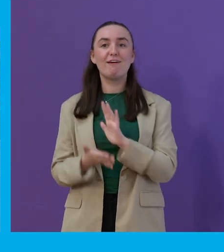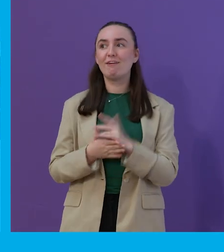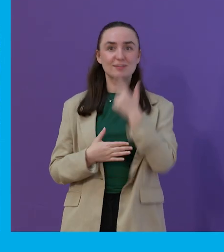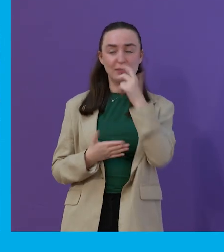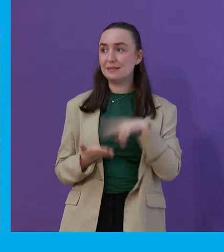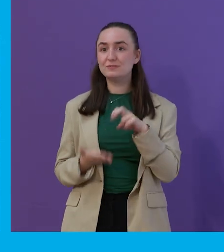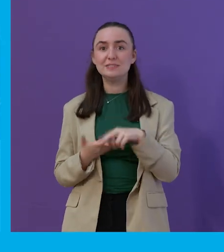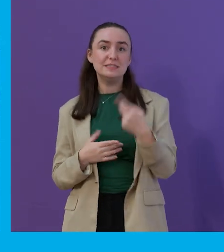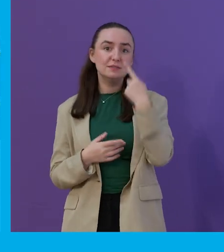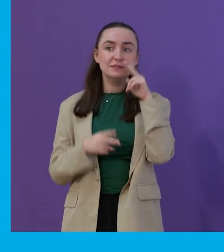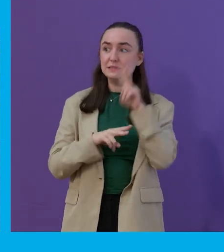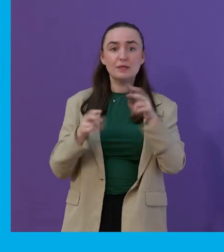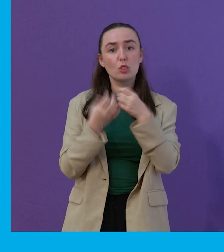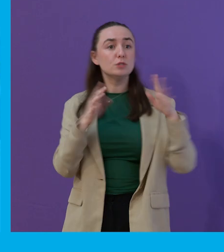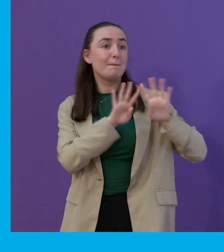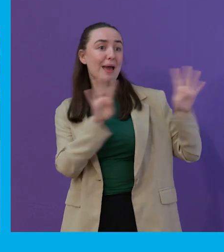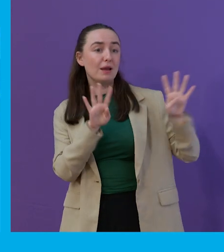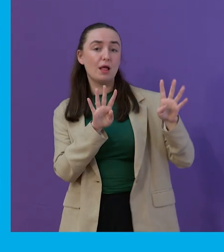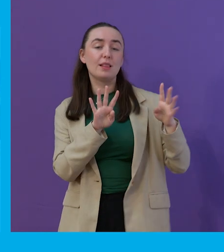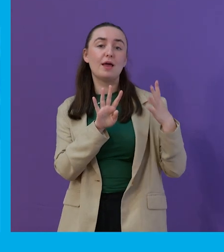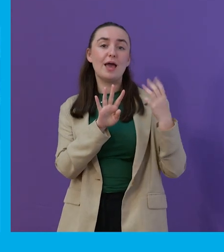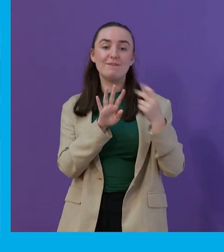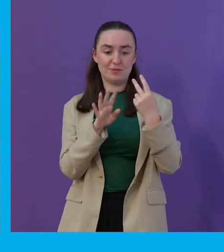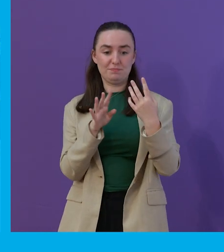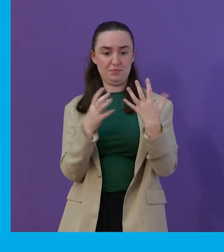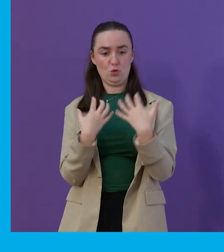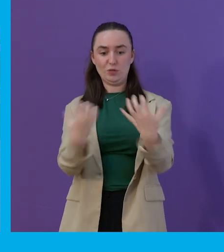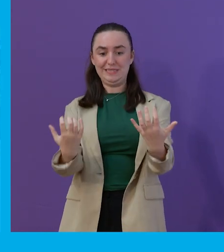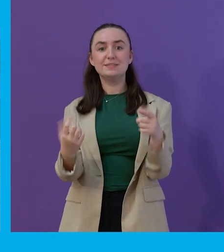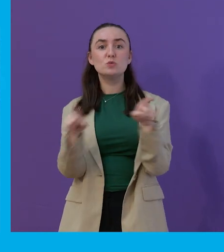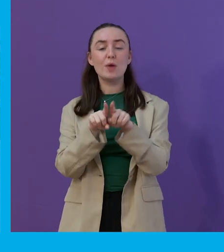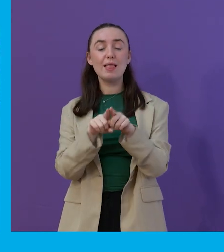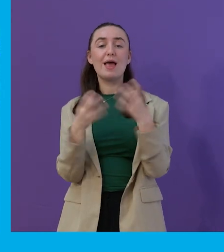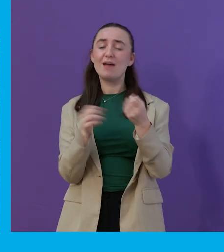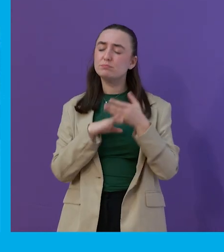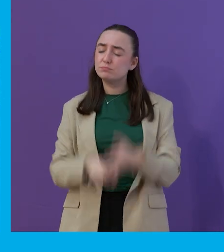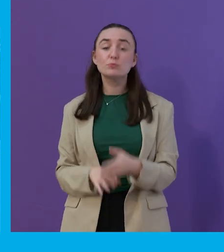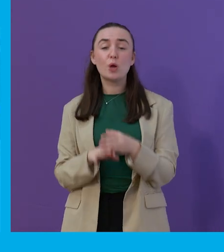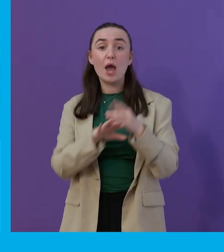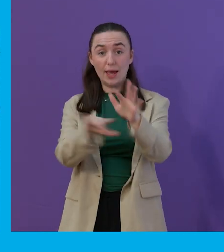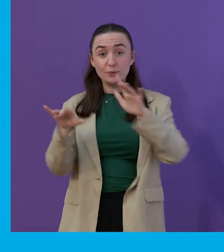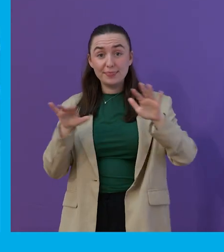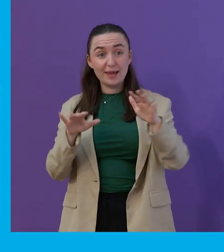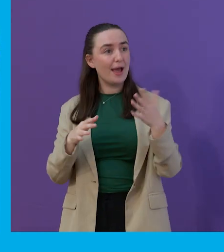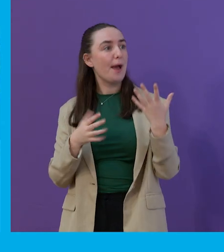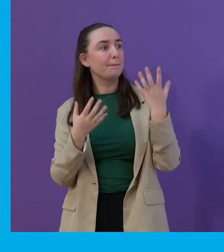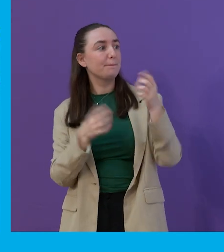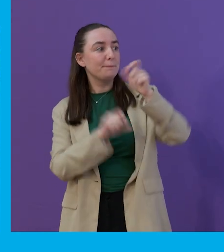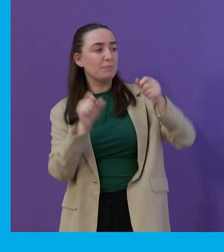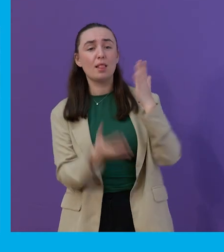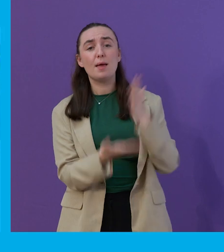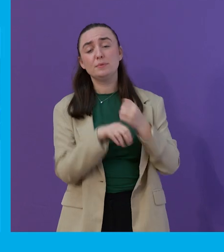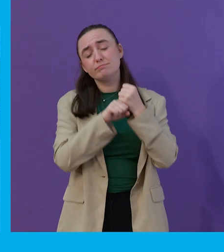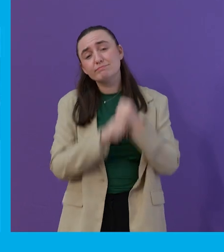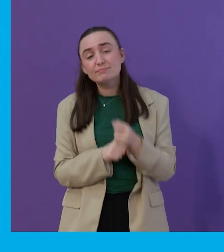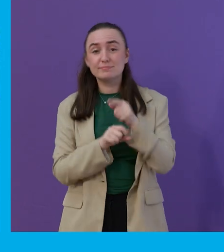on this panel, not least, but many peers and colleagues in the room, there's incredible work out there. There's incredibly committed people. There's